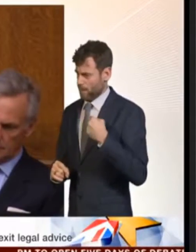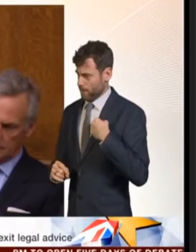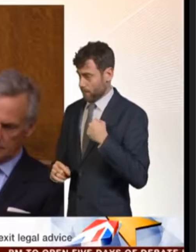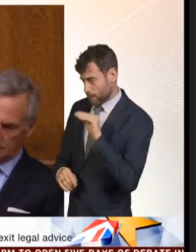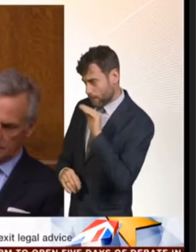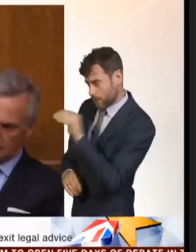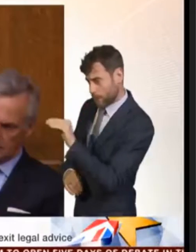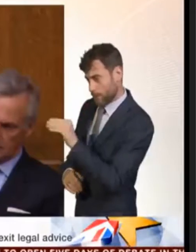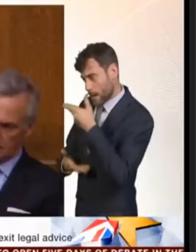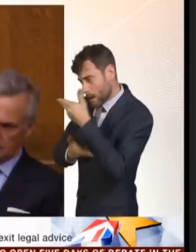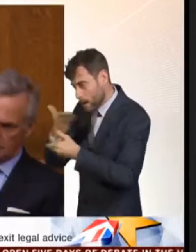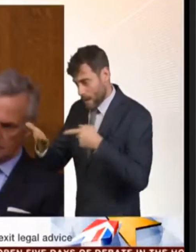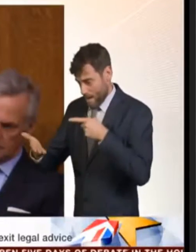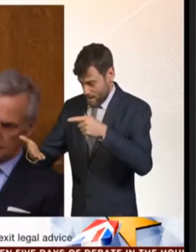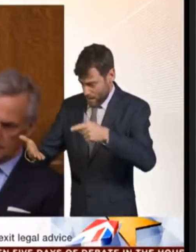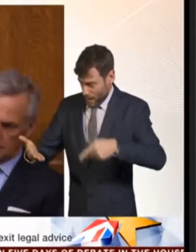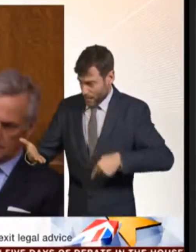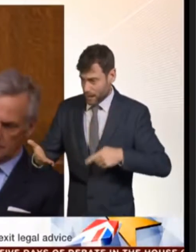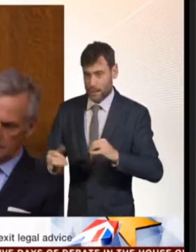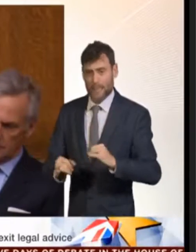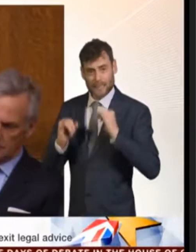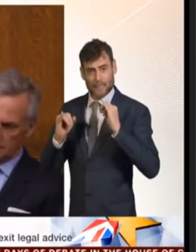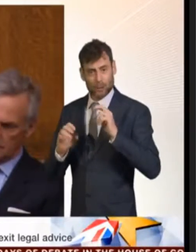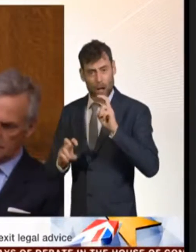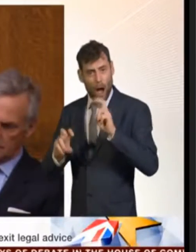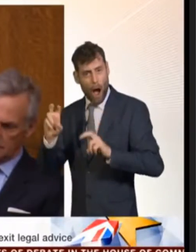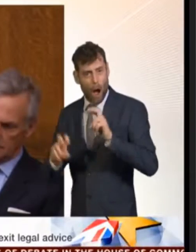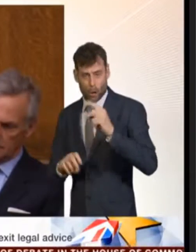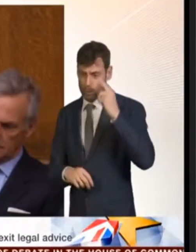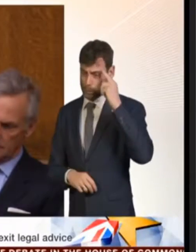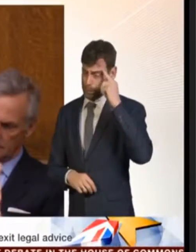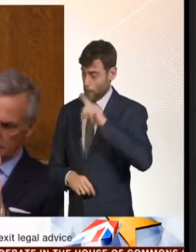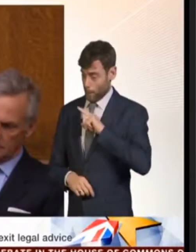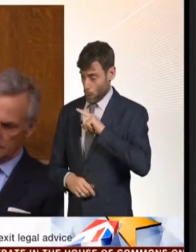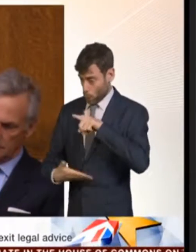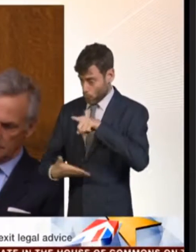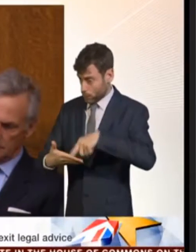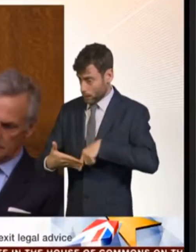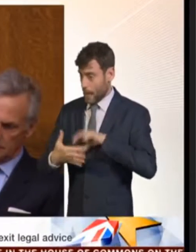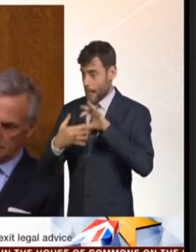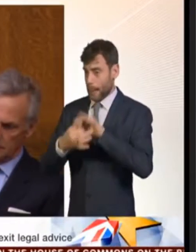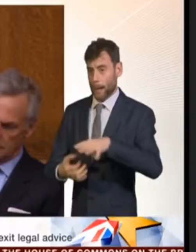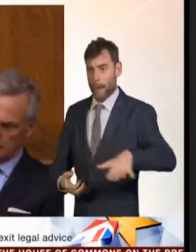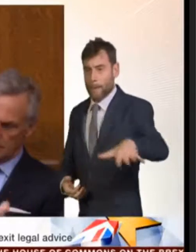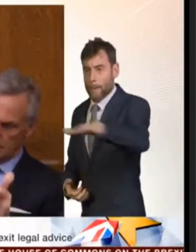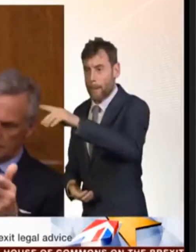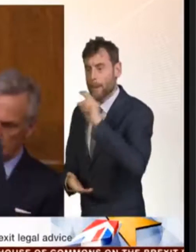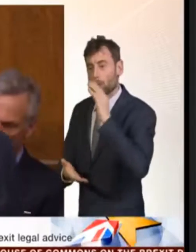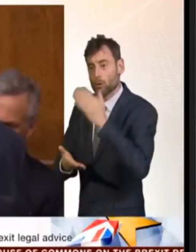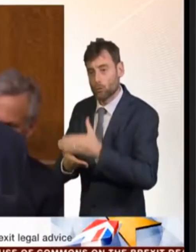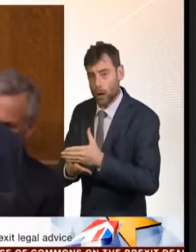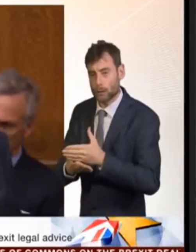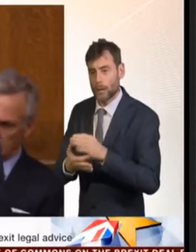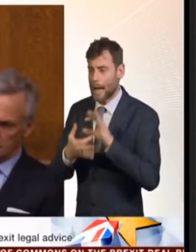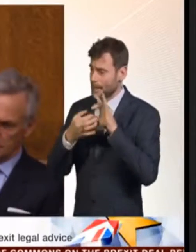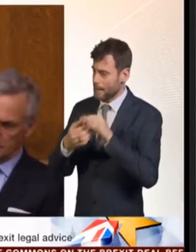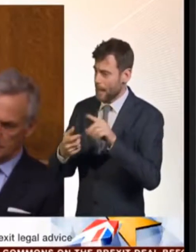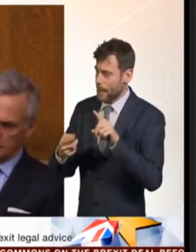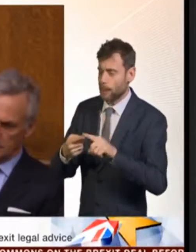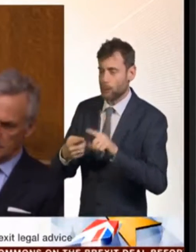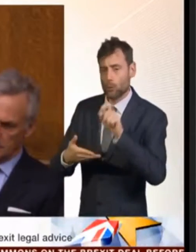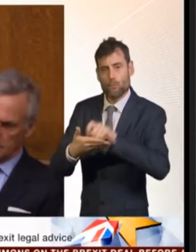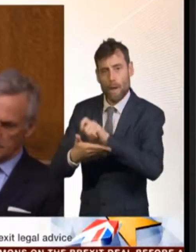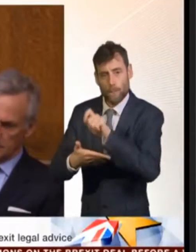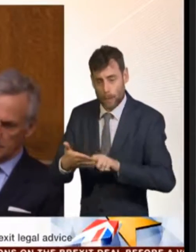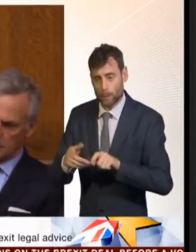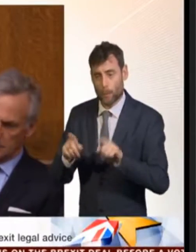forward, because they go to the heart of public trust, the referendum vote itself, the repeal of the